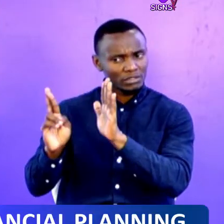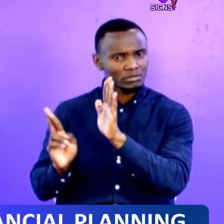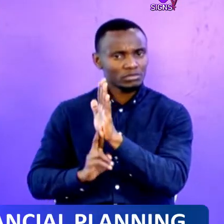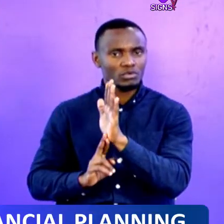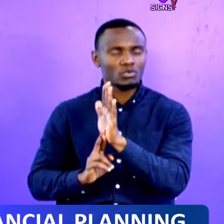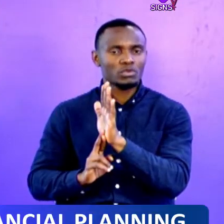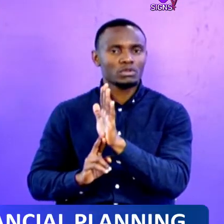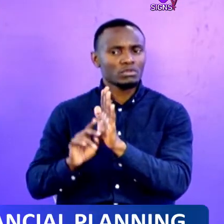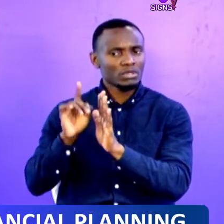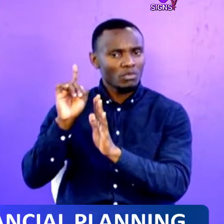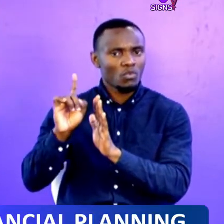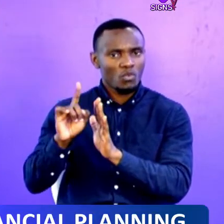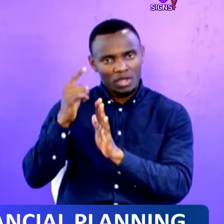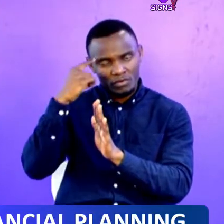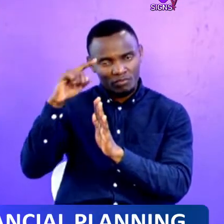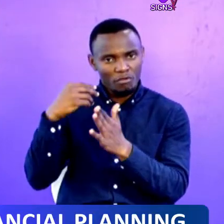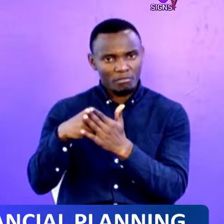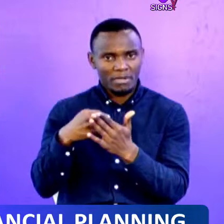management?